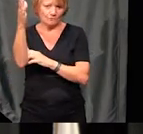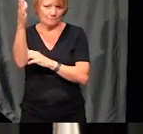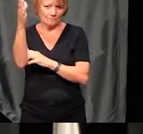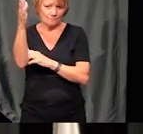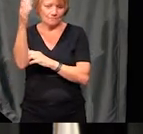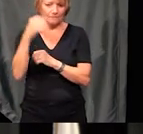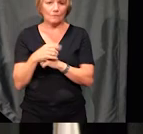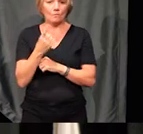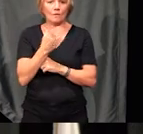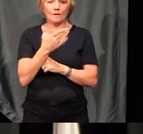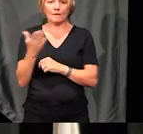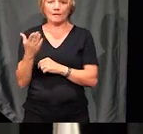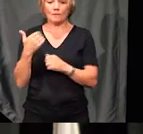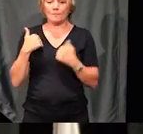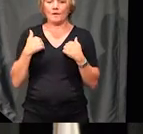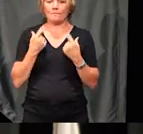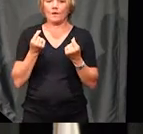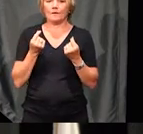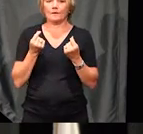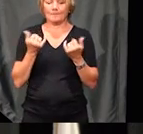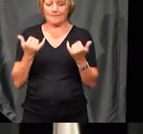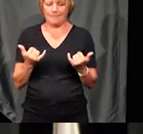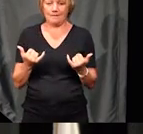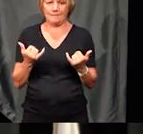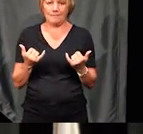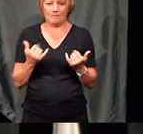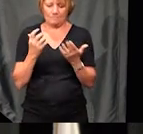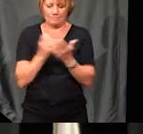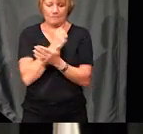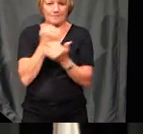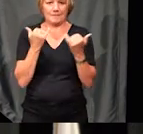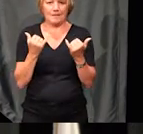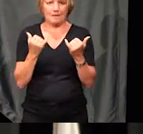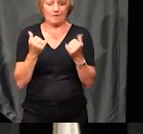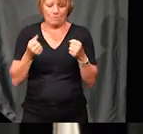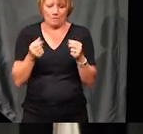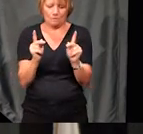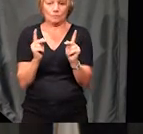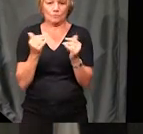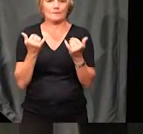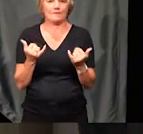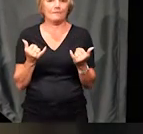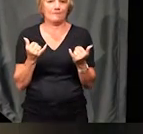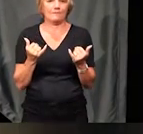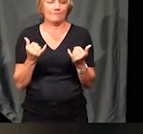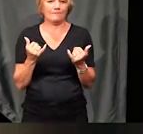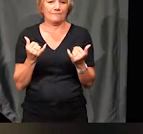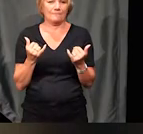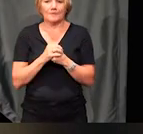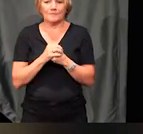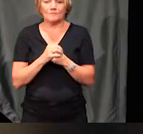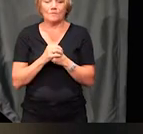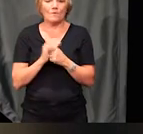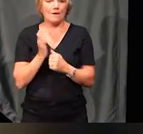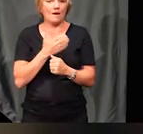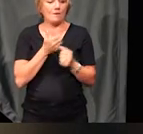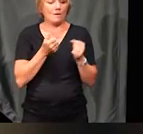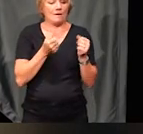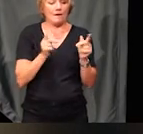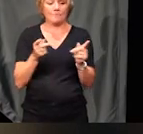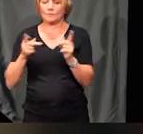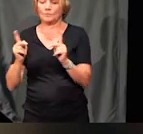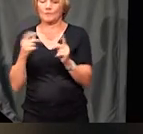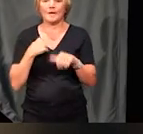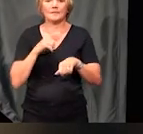only asset we have is the present moment and the opportunities it brings. Thus, we should not take